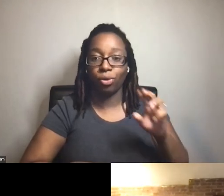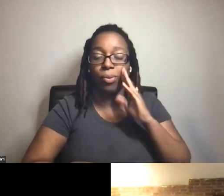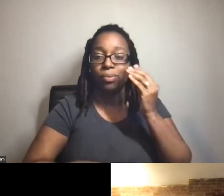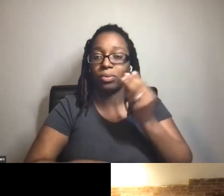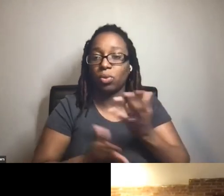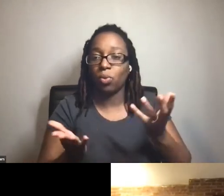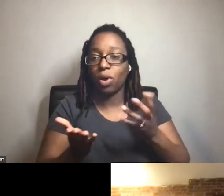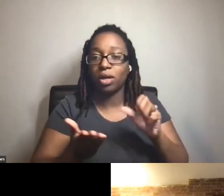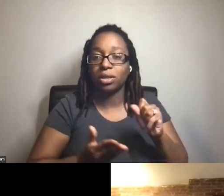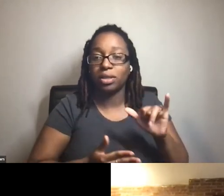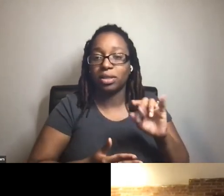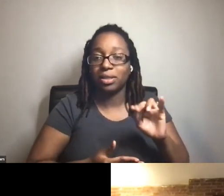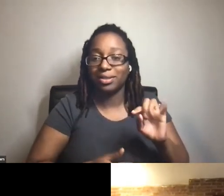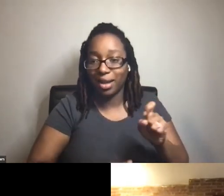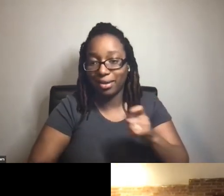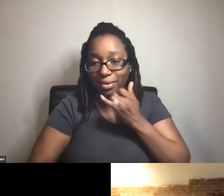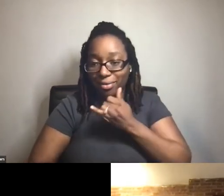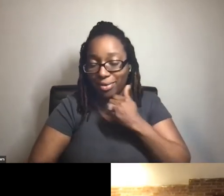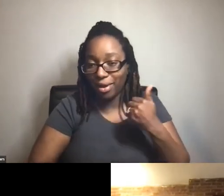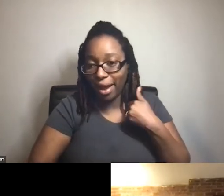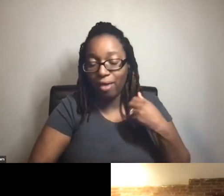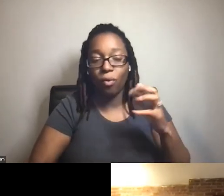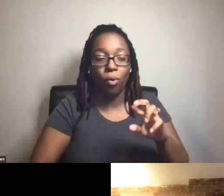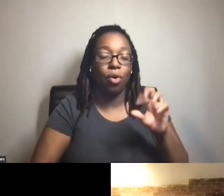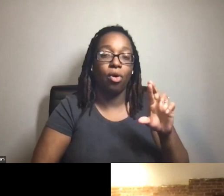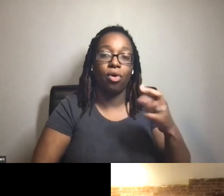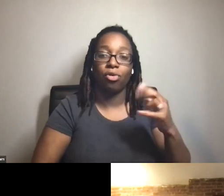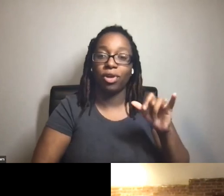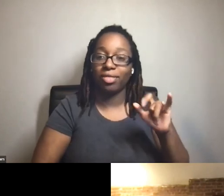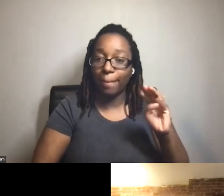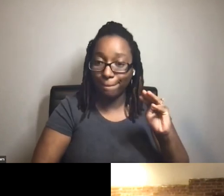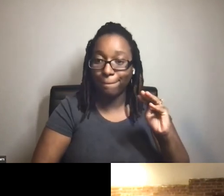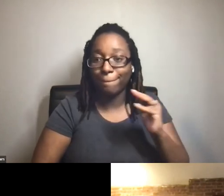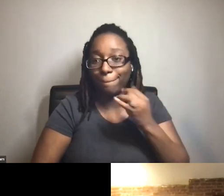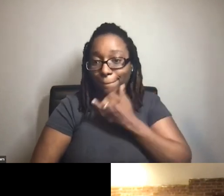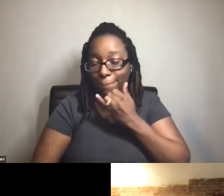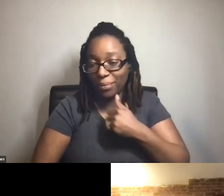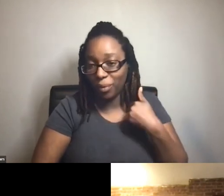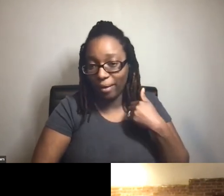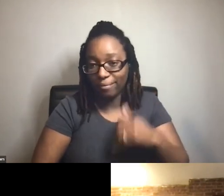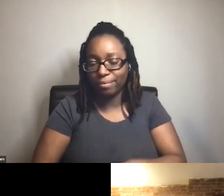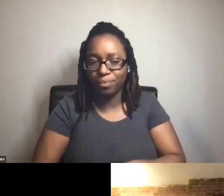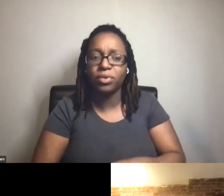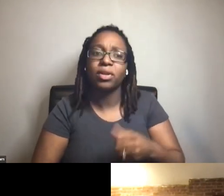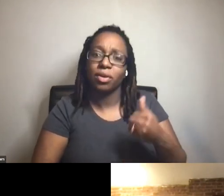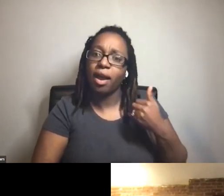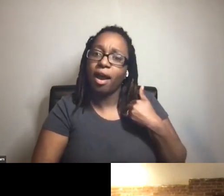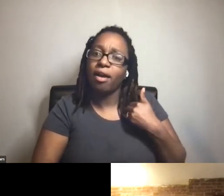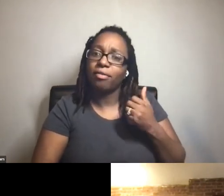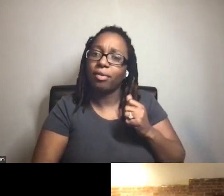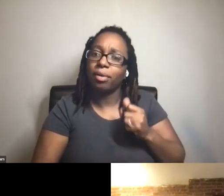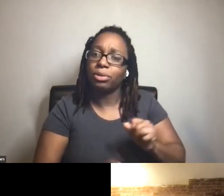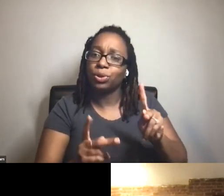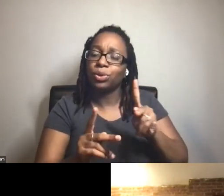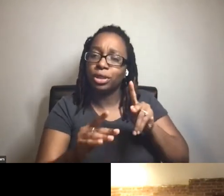duration rhythm errors that you have. So there are ways of accessing all of that information sort of both through screen